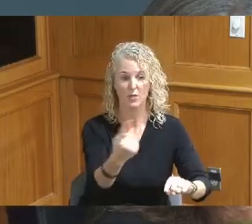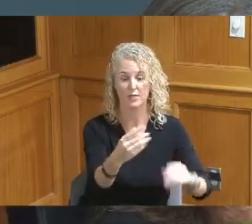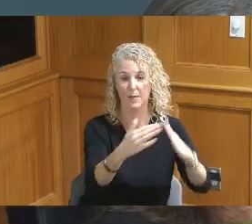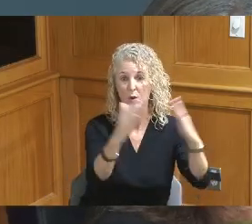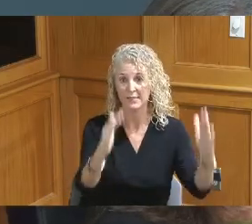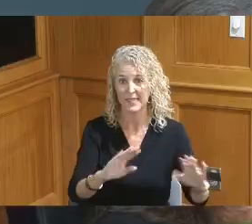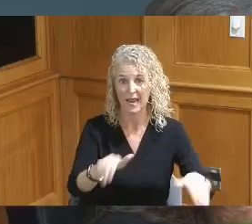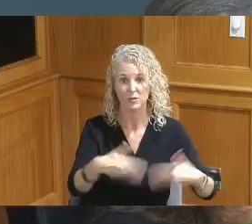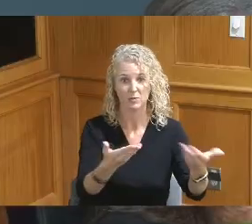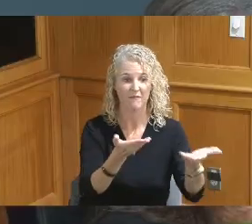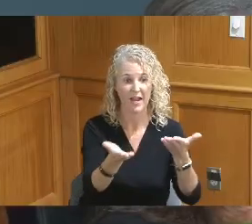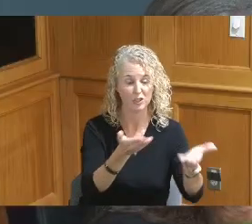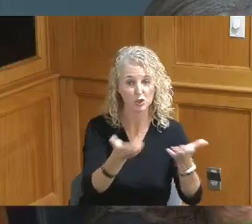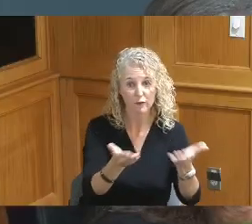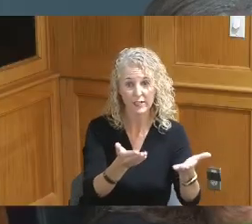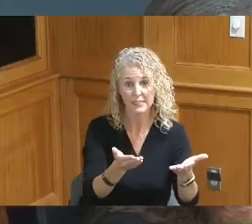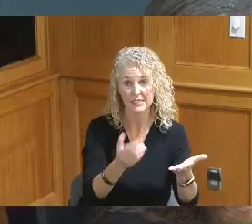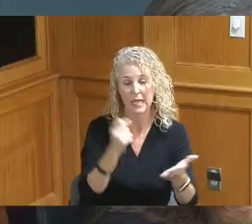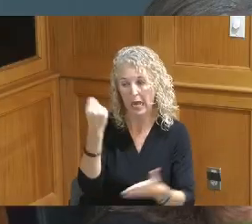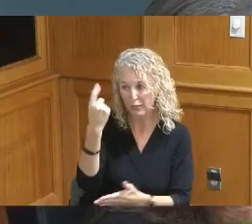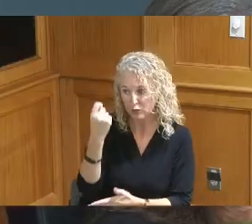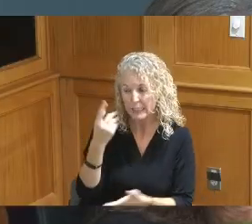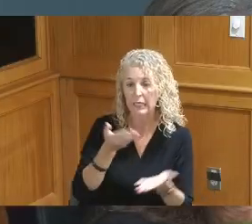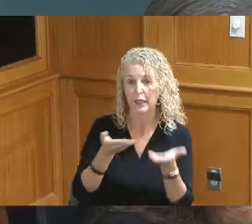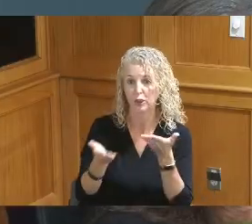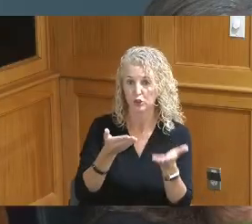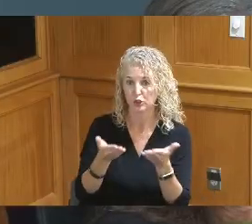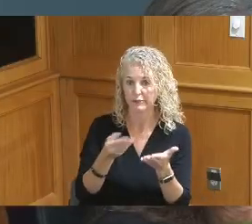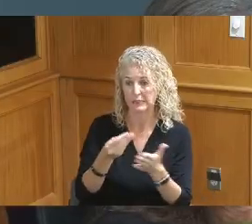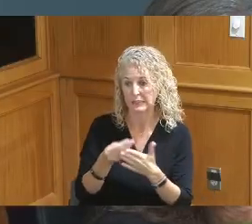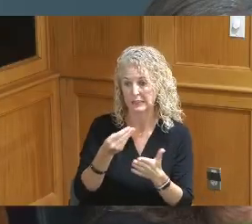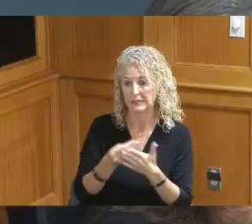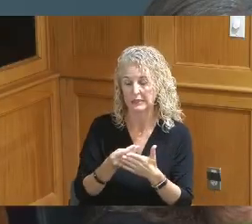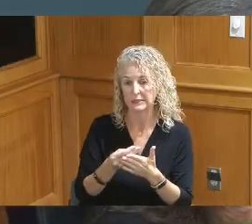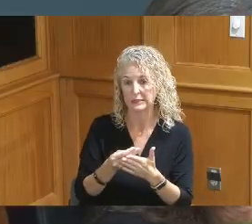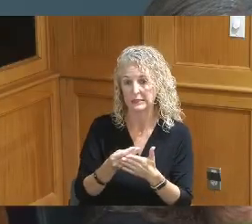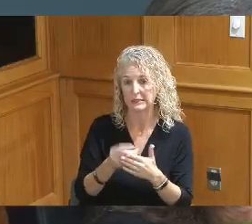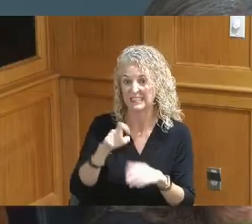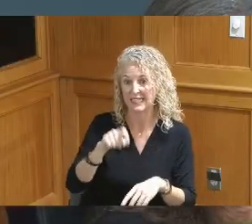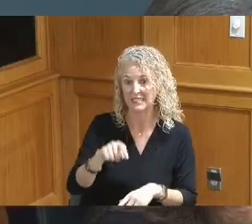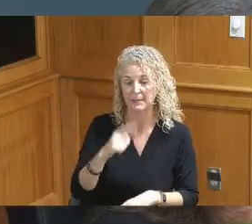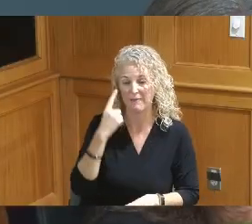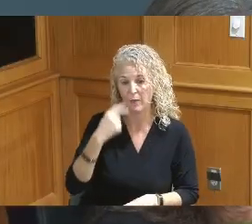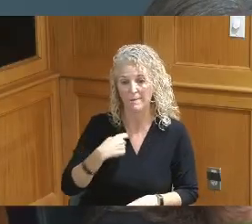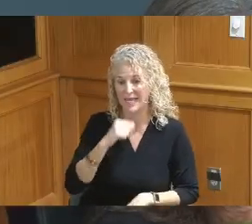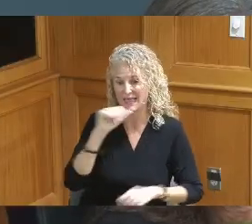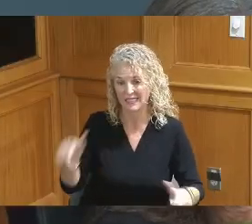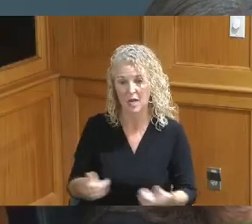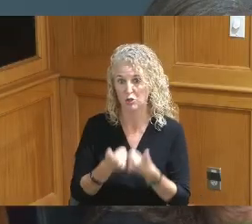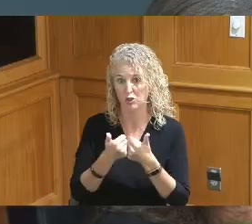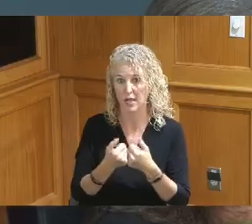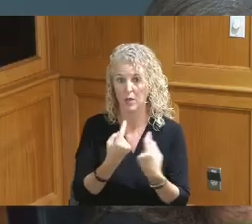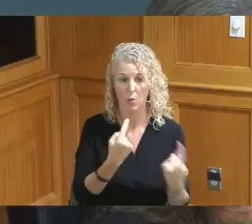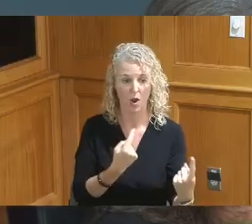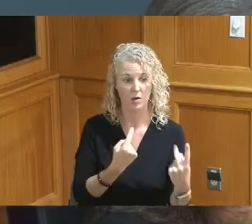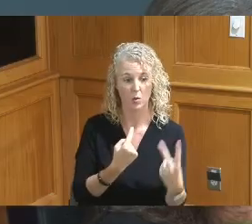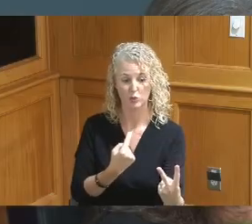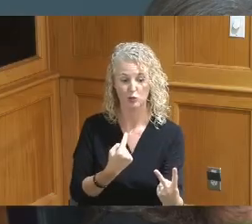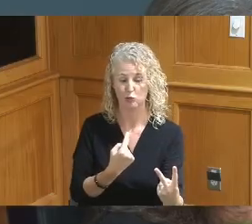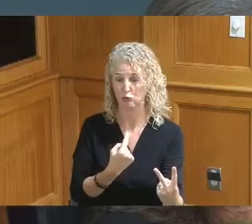to provide services. And I understand that the services are necessary, but that's not a challenge to have 1 or